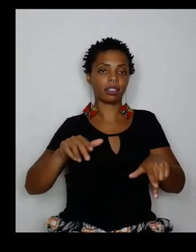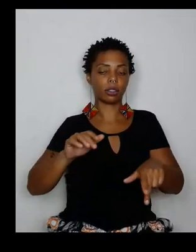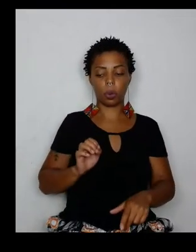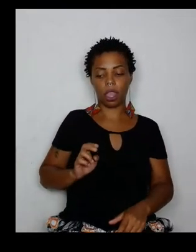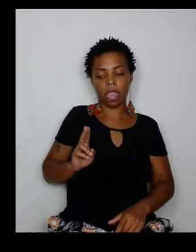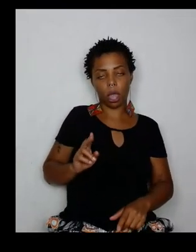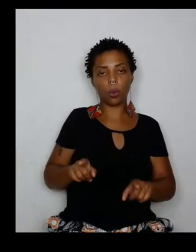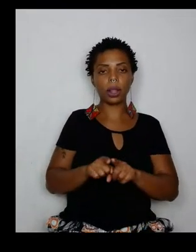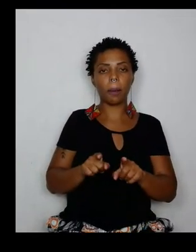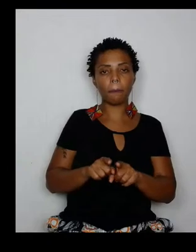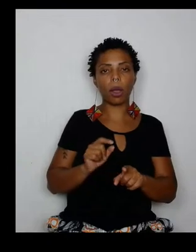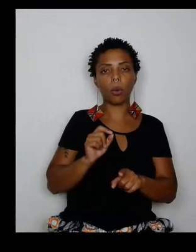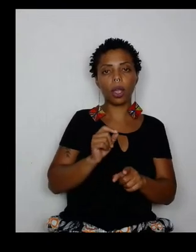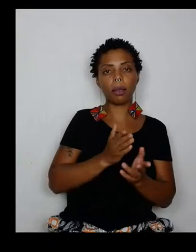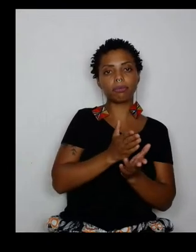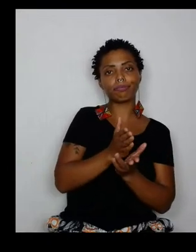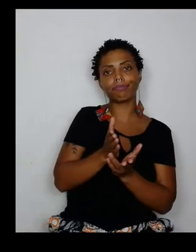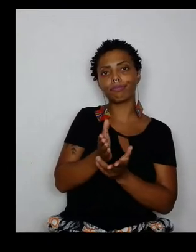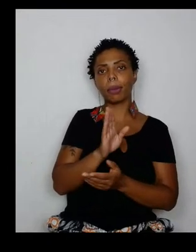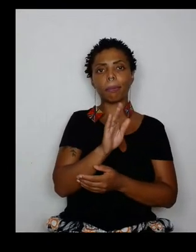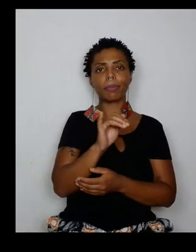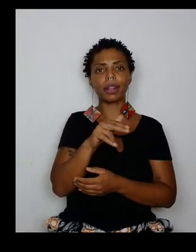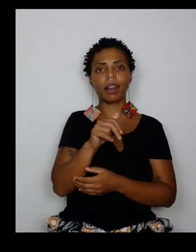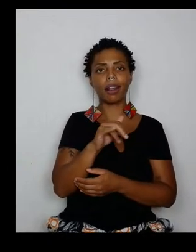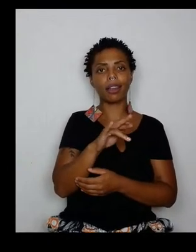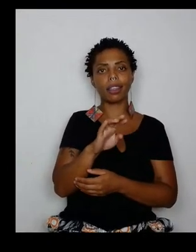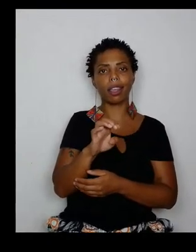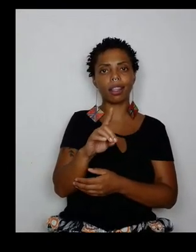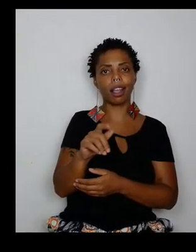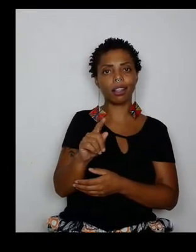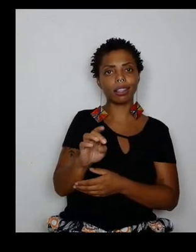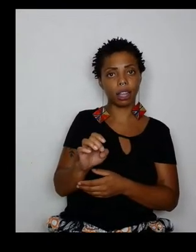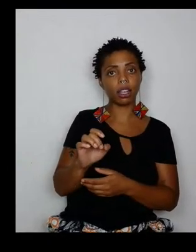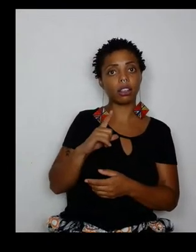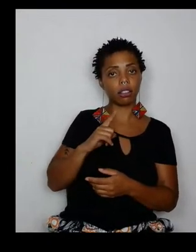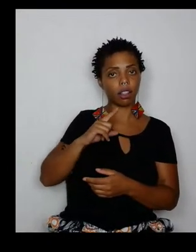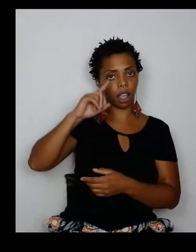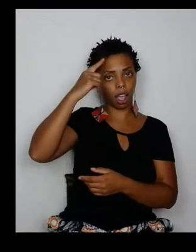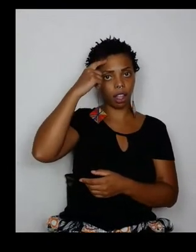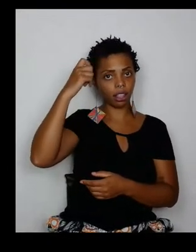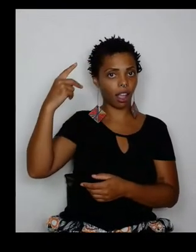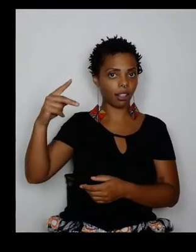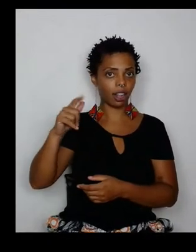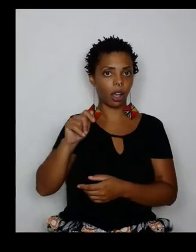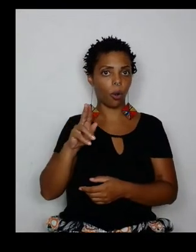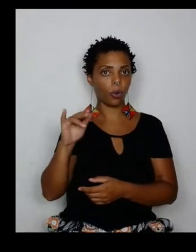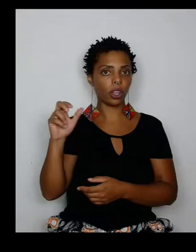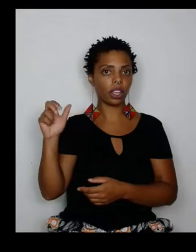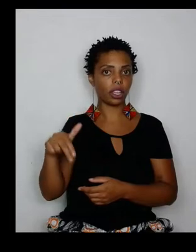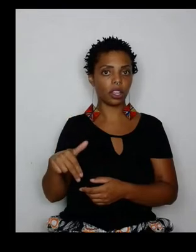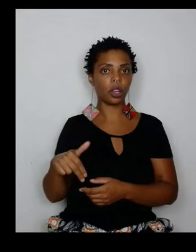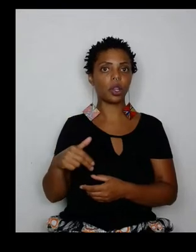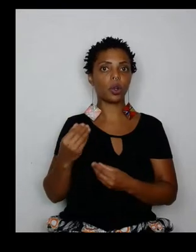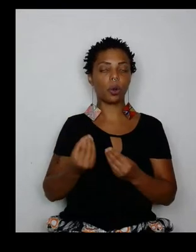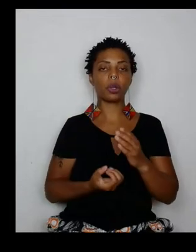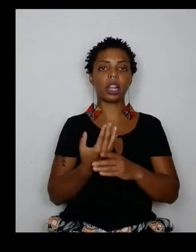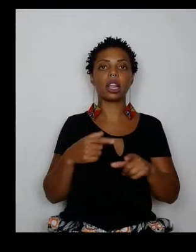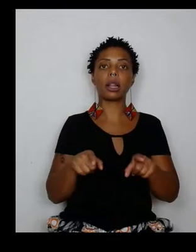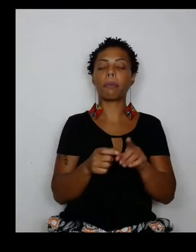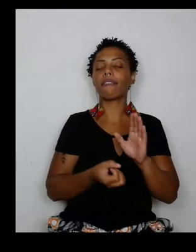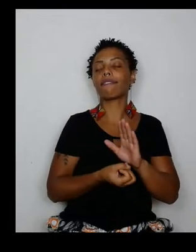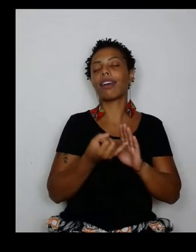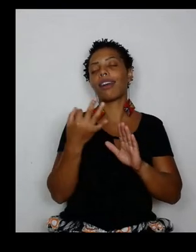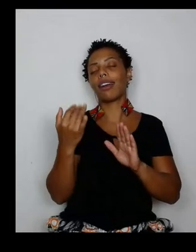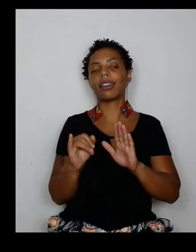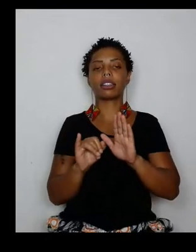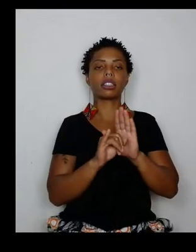gogan is constructed and through which multiple identifications are played out and we can think with this picture as an